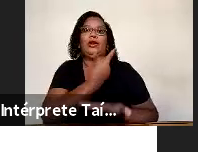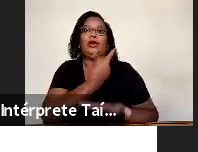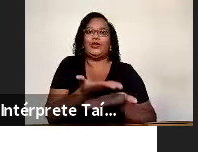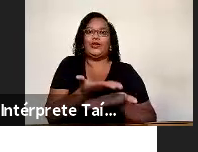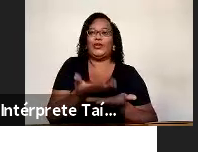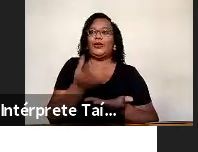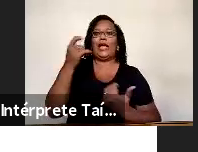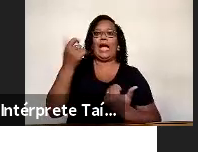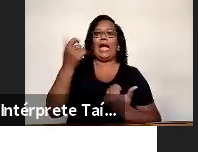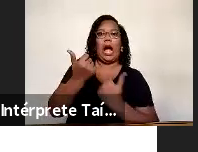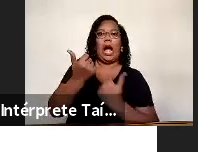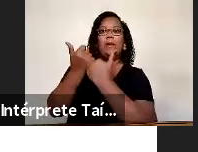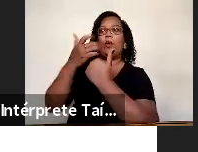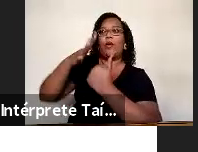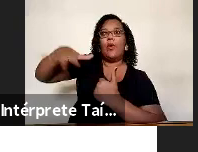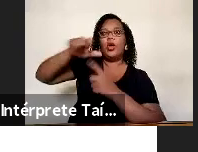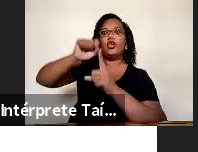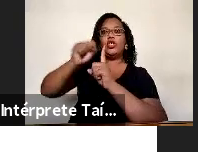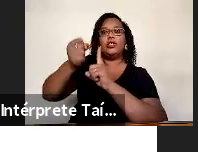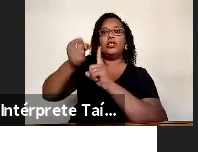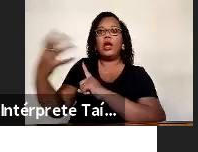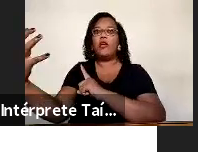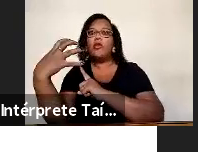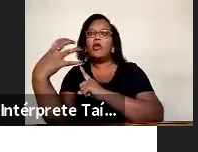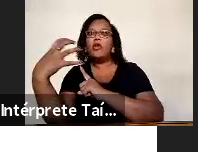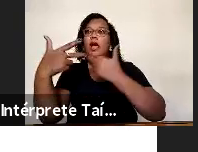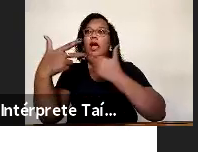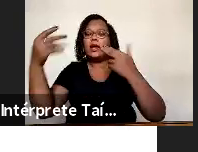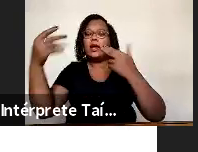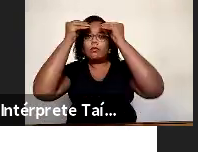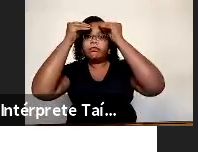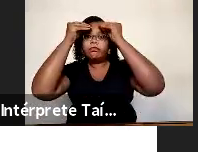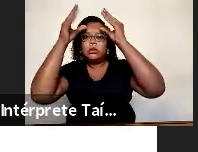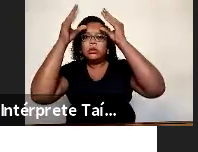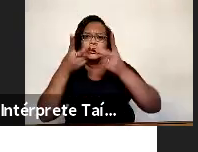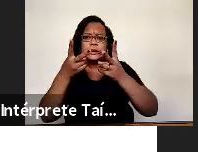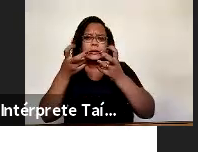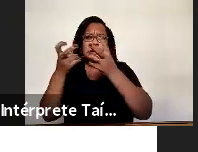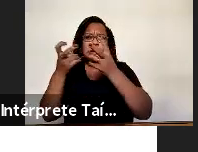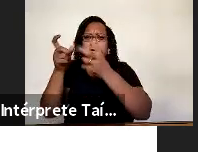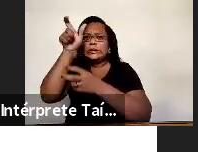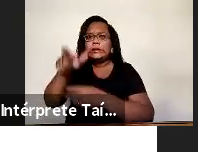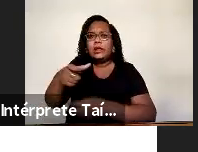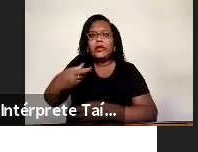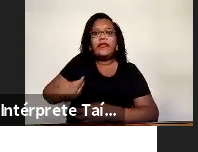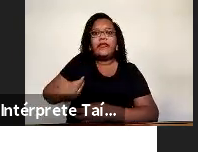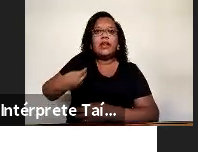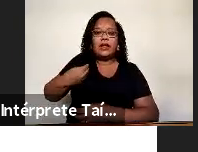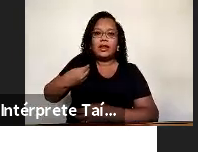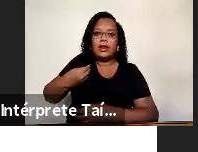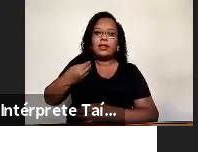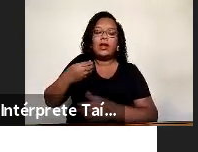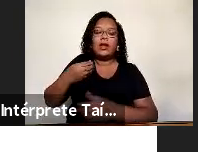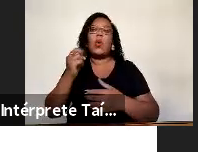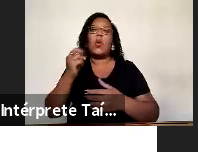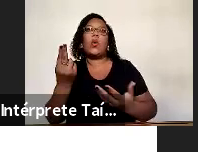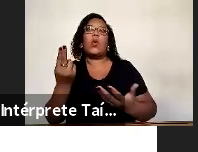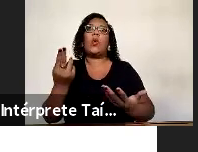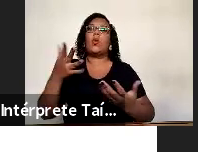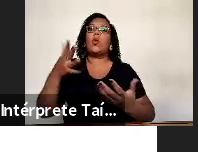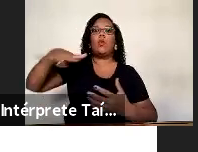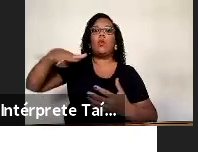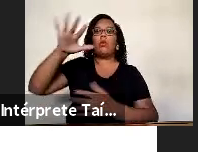you know, support different, you know, environmental causes. So it's good to know what kind of thing might come out in that